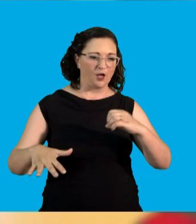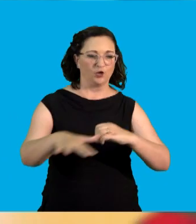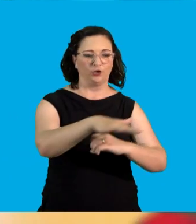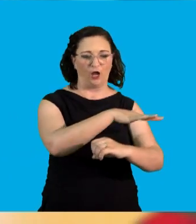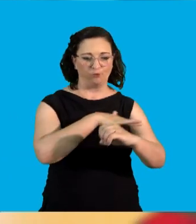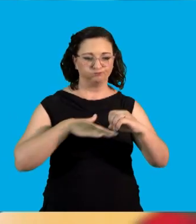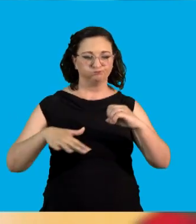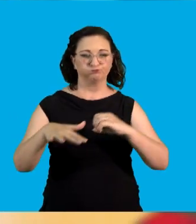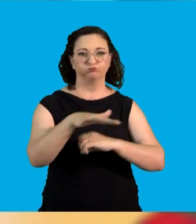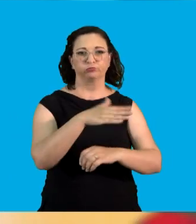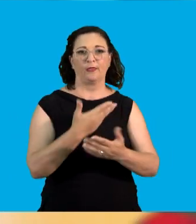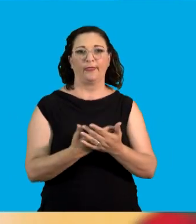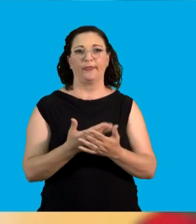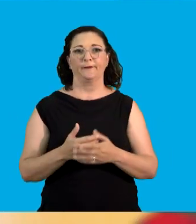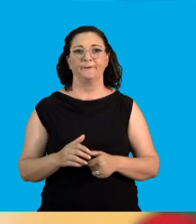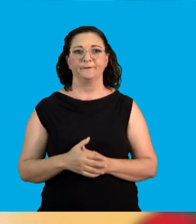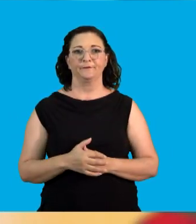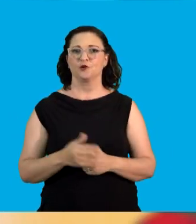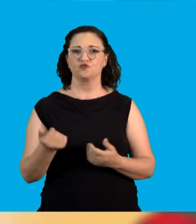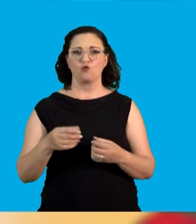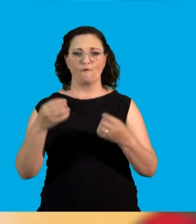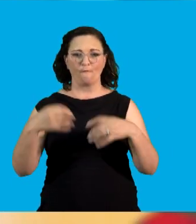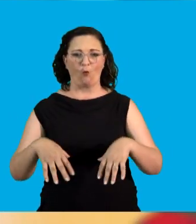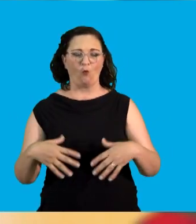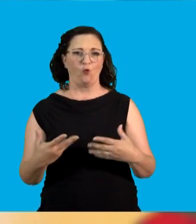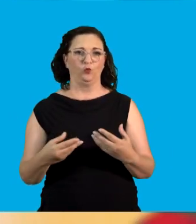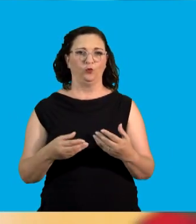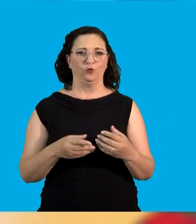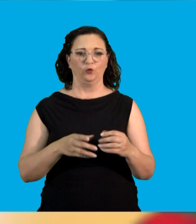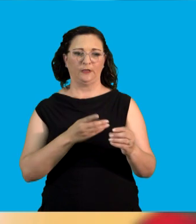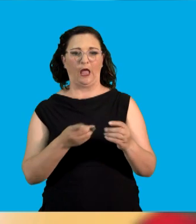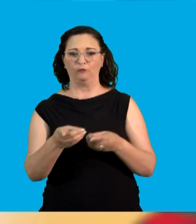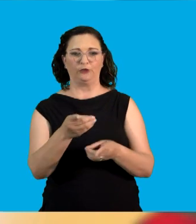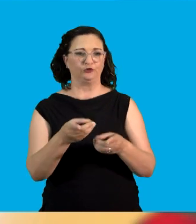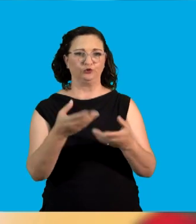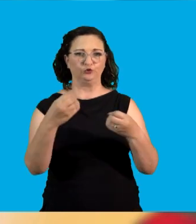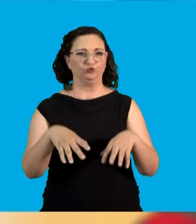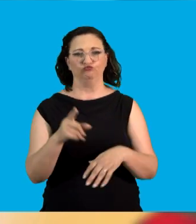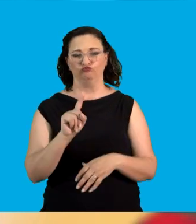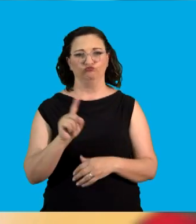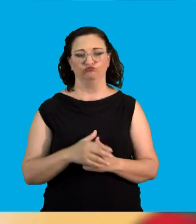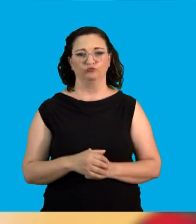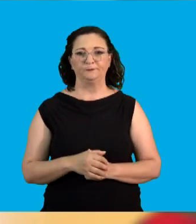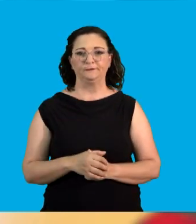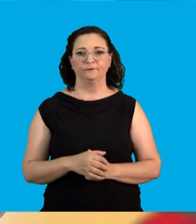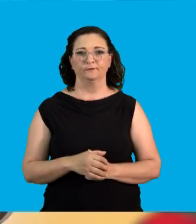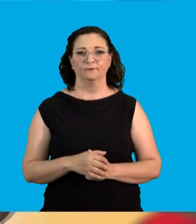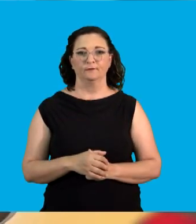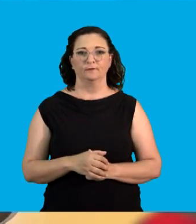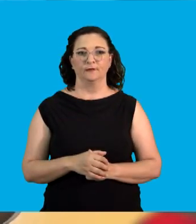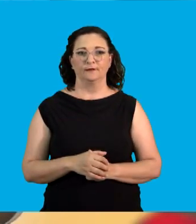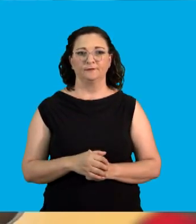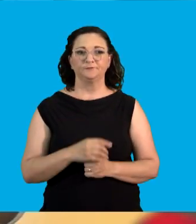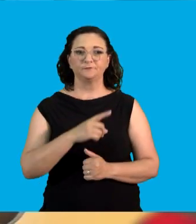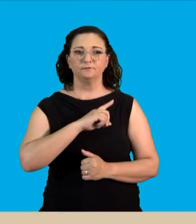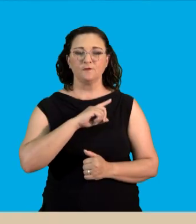are able to orbit around the sun without falling, without losing a direction. All right.